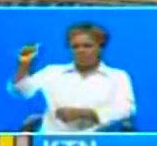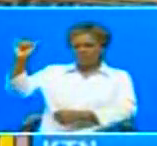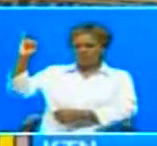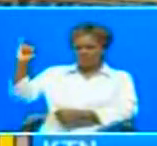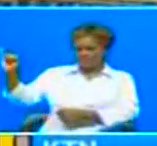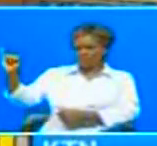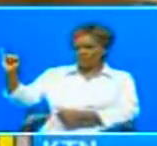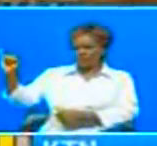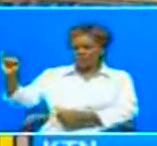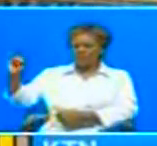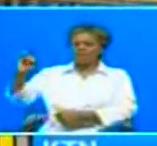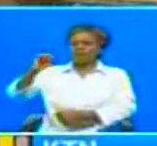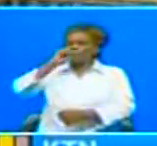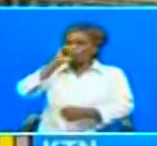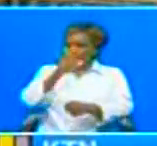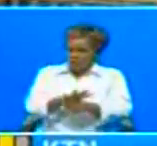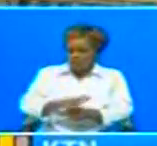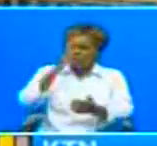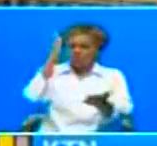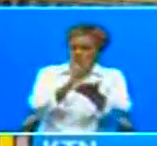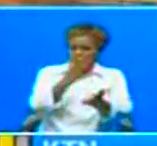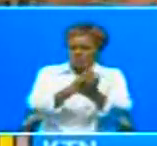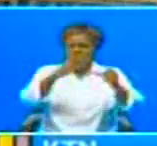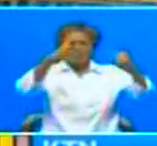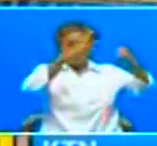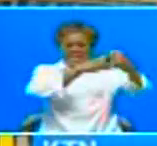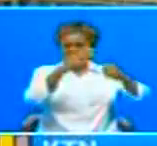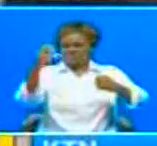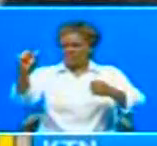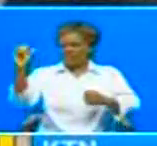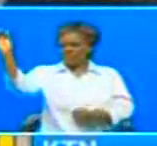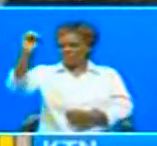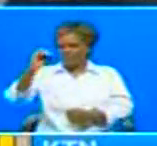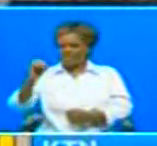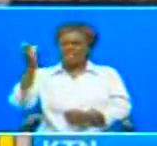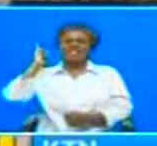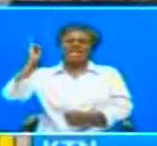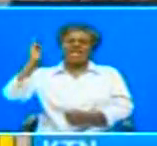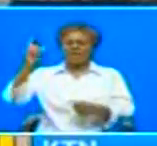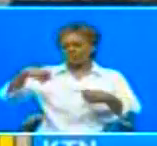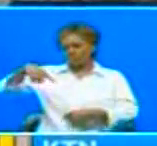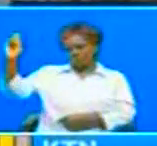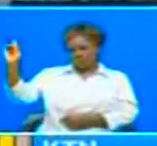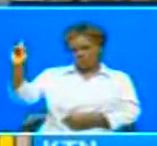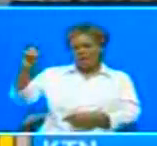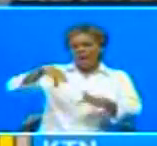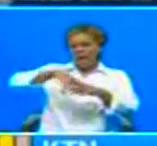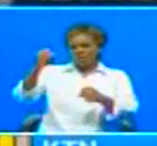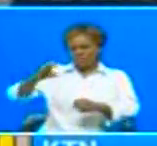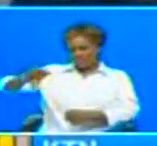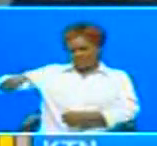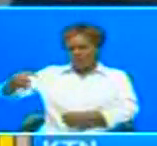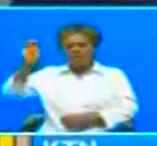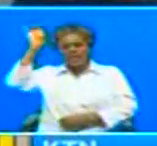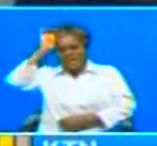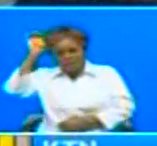insemination, I would guarantee you a 95% fertility in all eggs. On the outskirts of Eldoret town